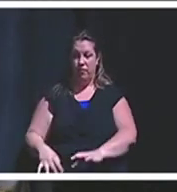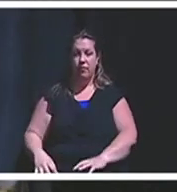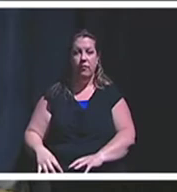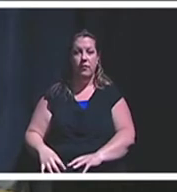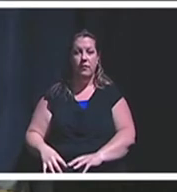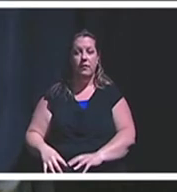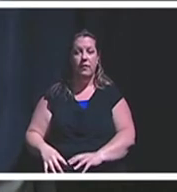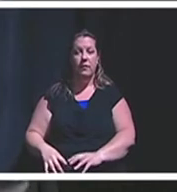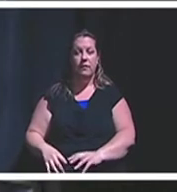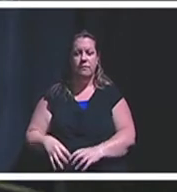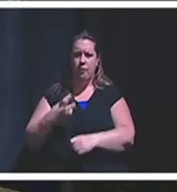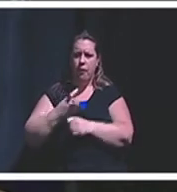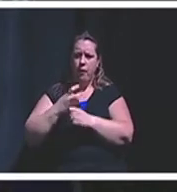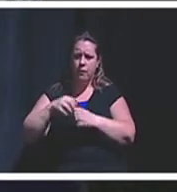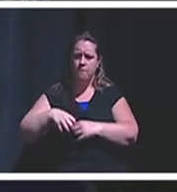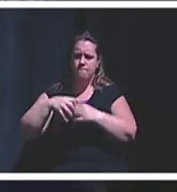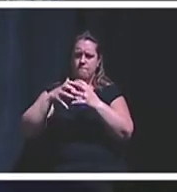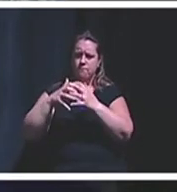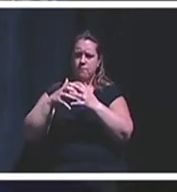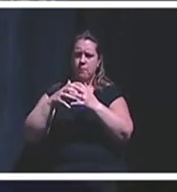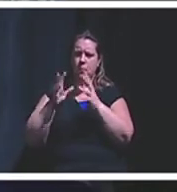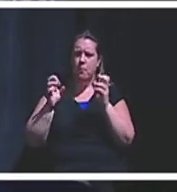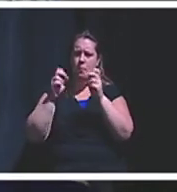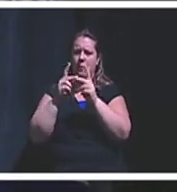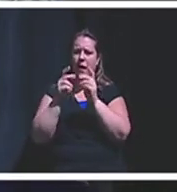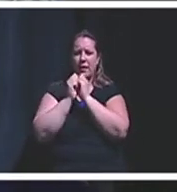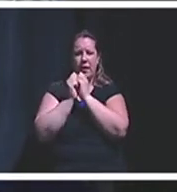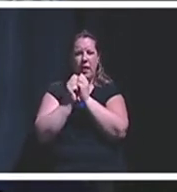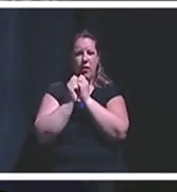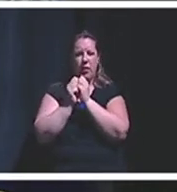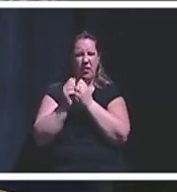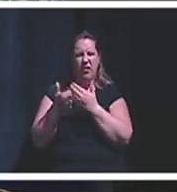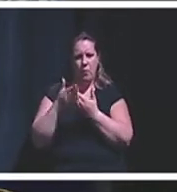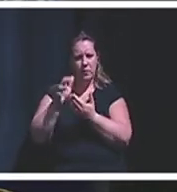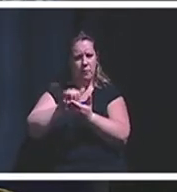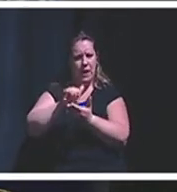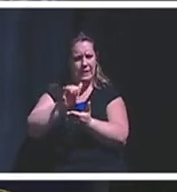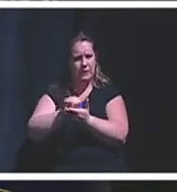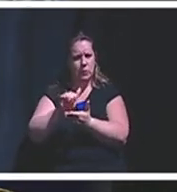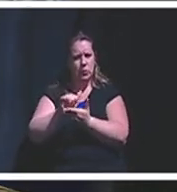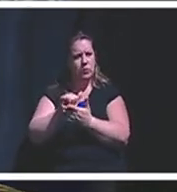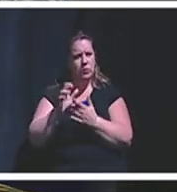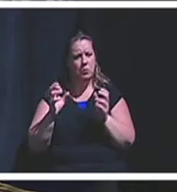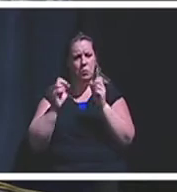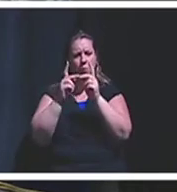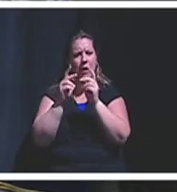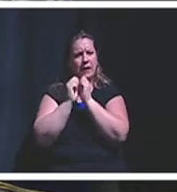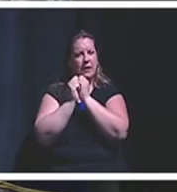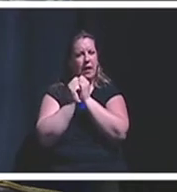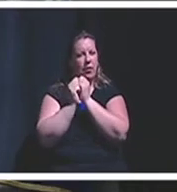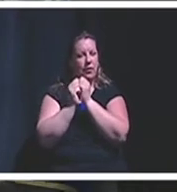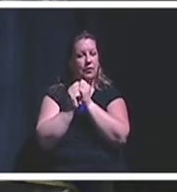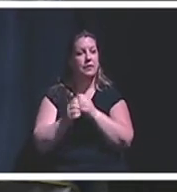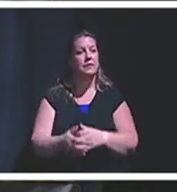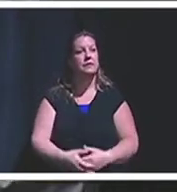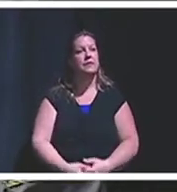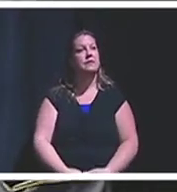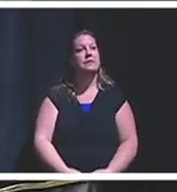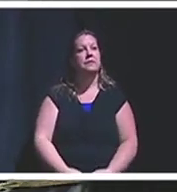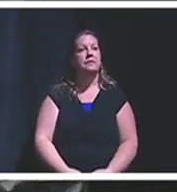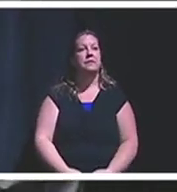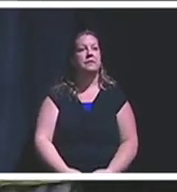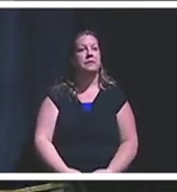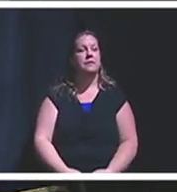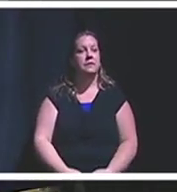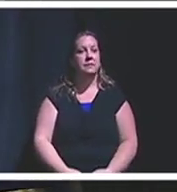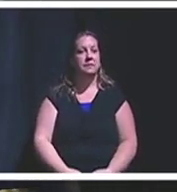it's extremely difficult, if not almost impossible, to restore. So I end these